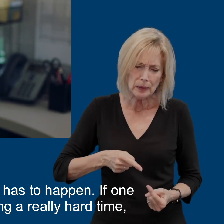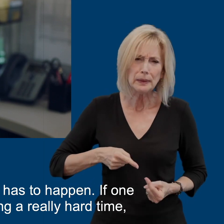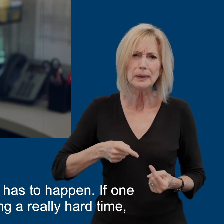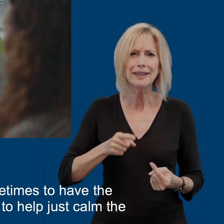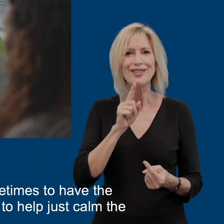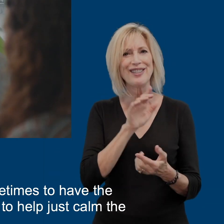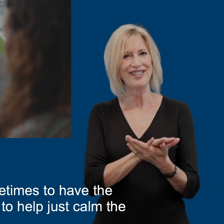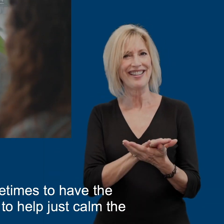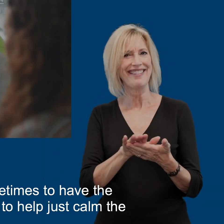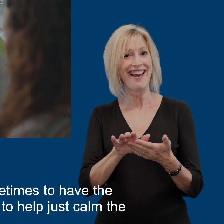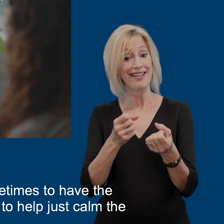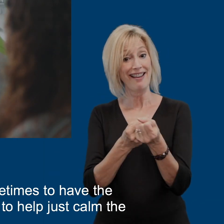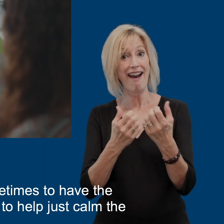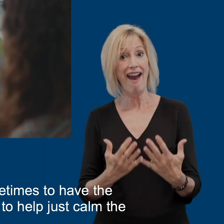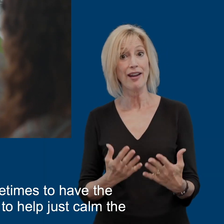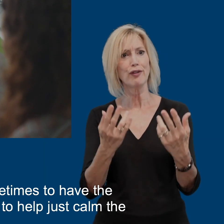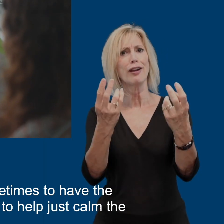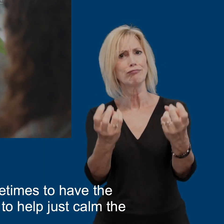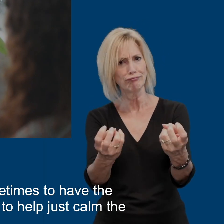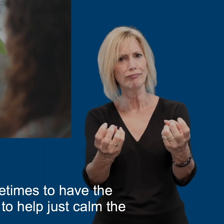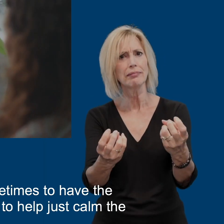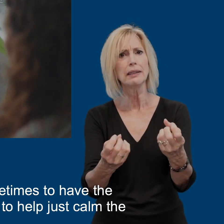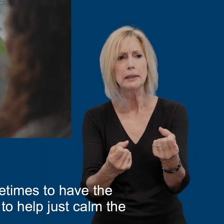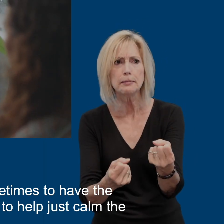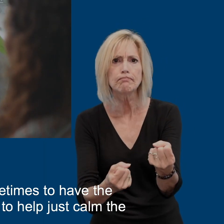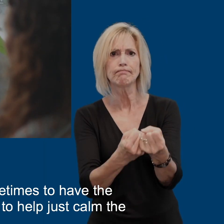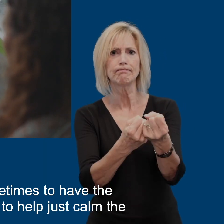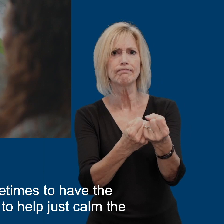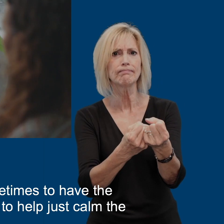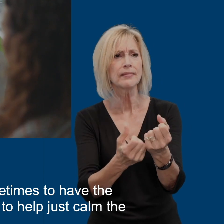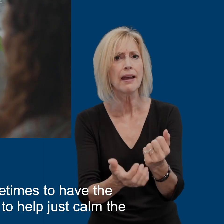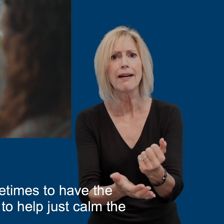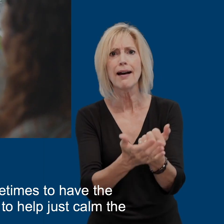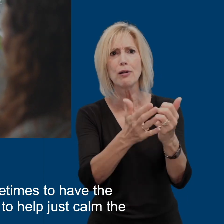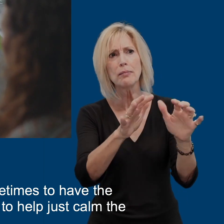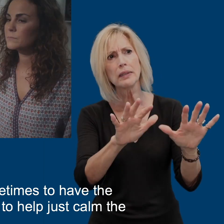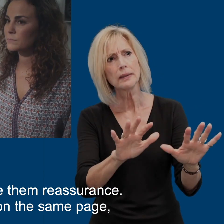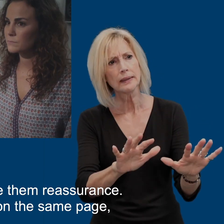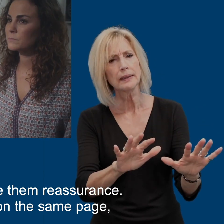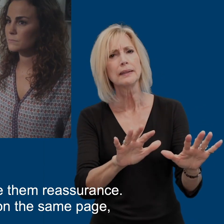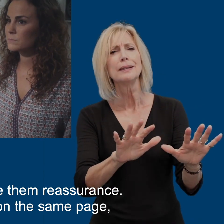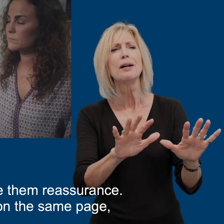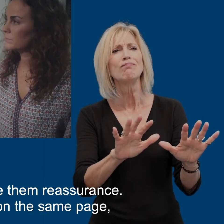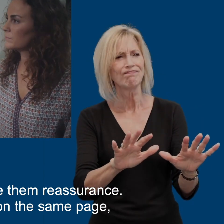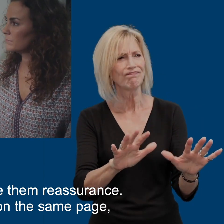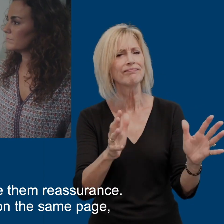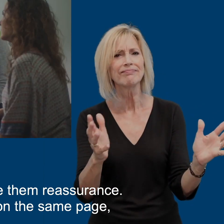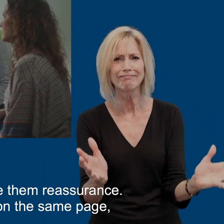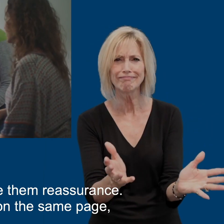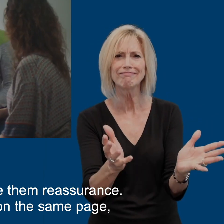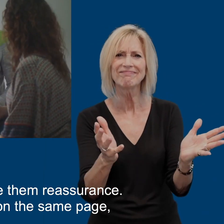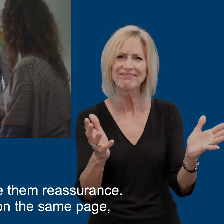really hard time, it's really nice sometimes to have the advocate in the room to help kind of just calm the victim down and just give